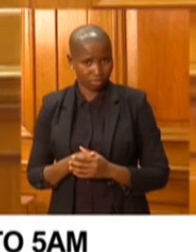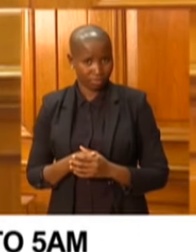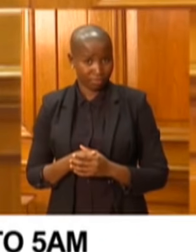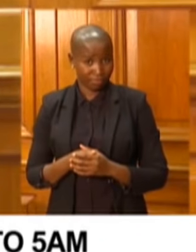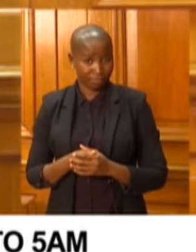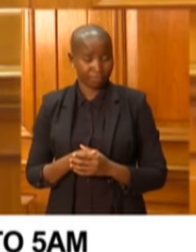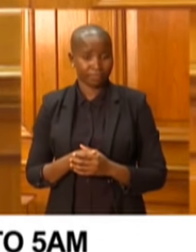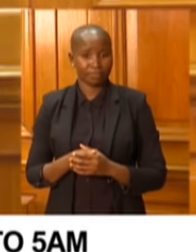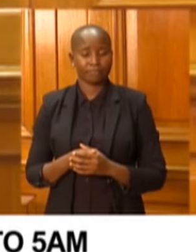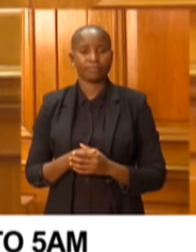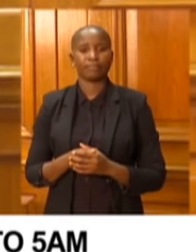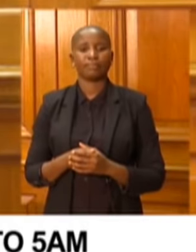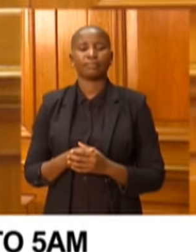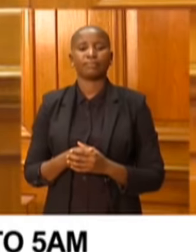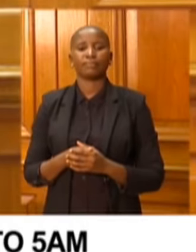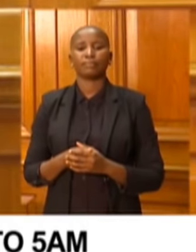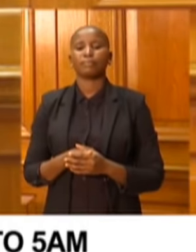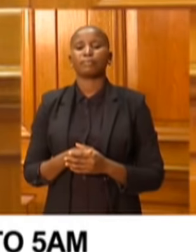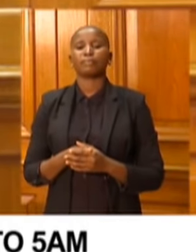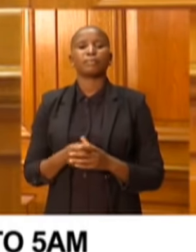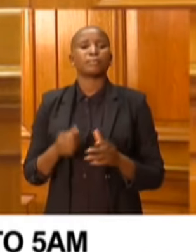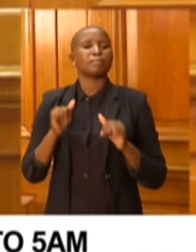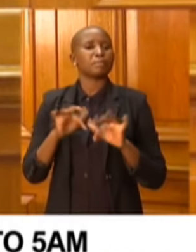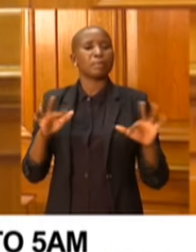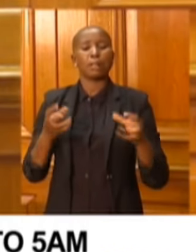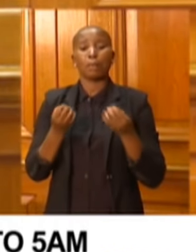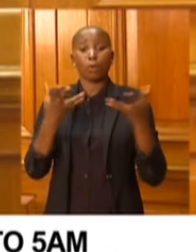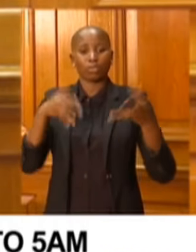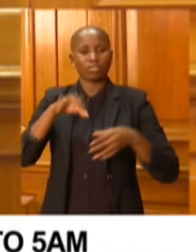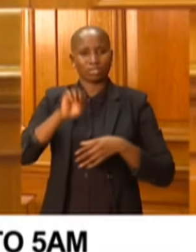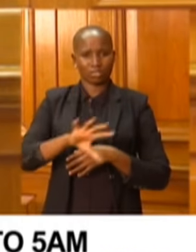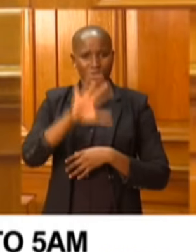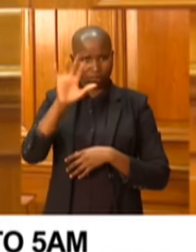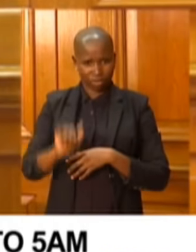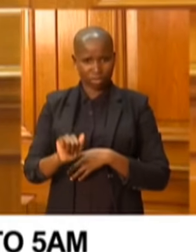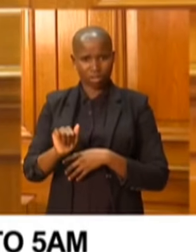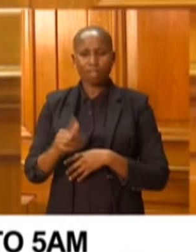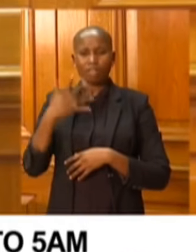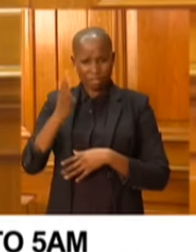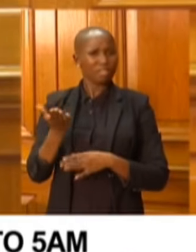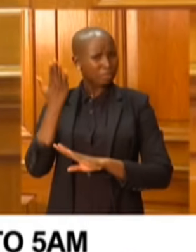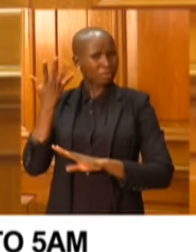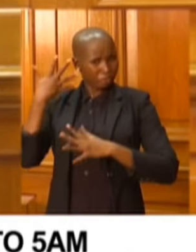Africans, in one form, shape, or other, have been vaccinated before.